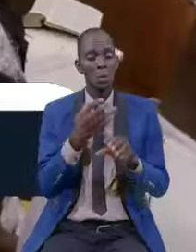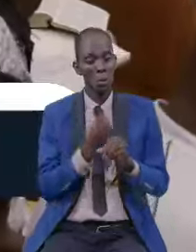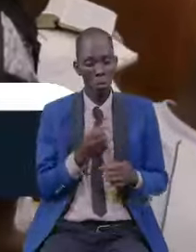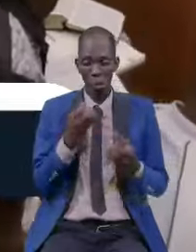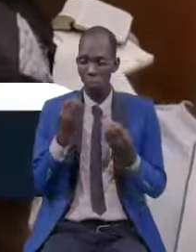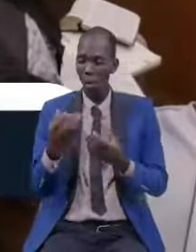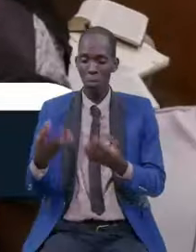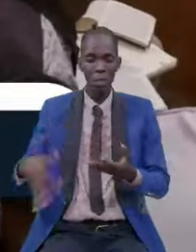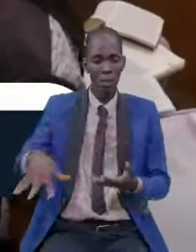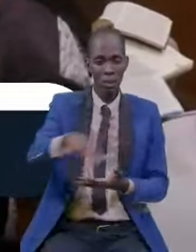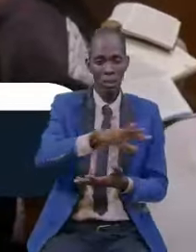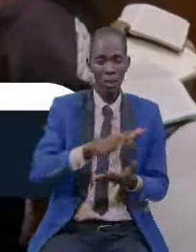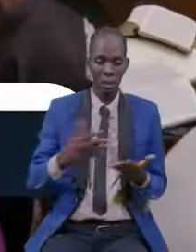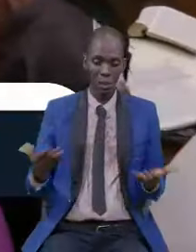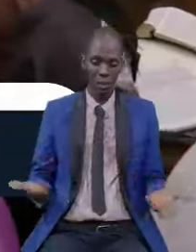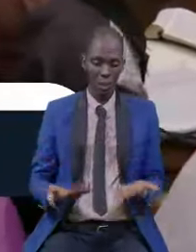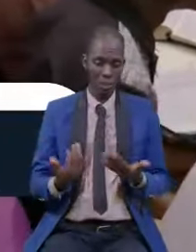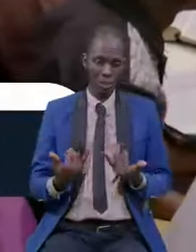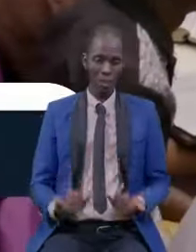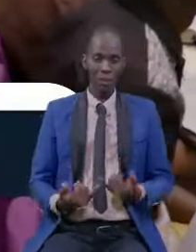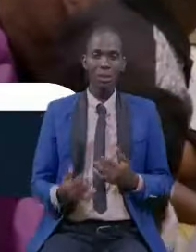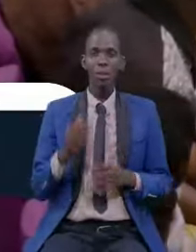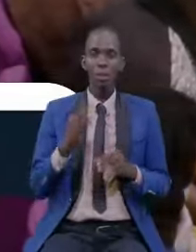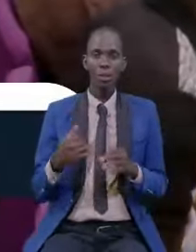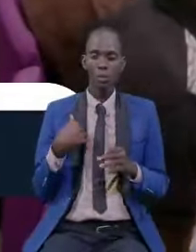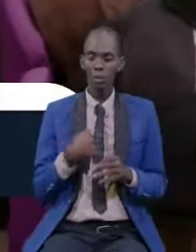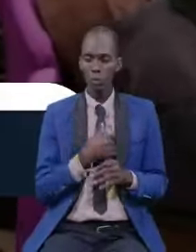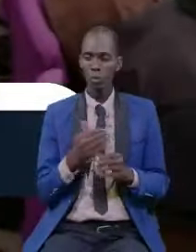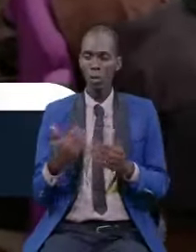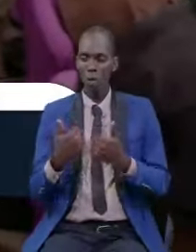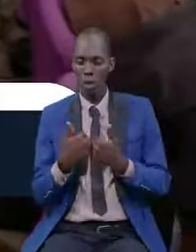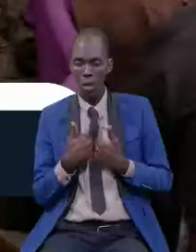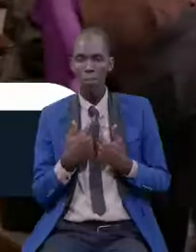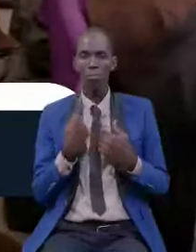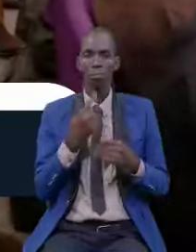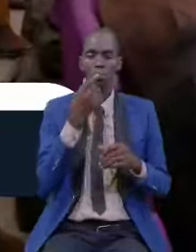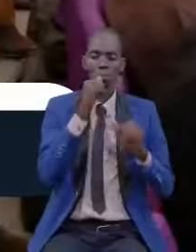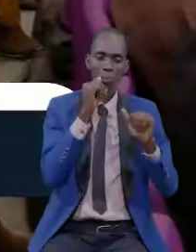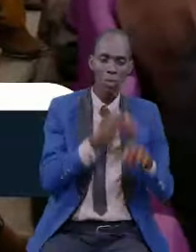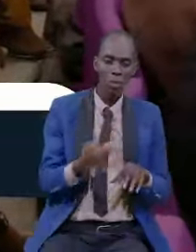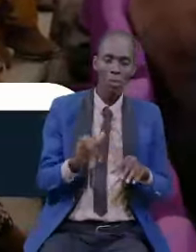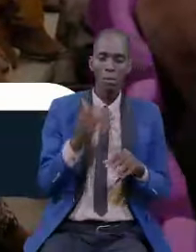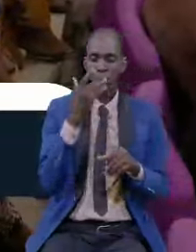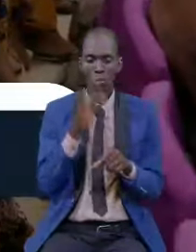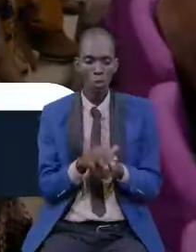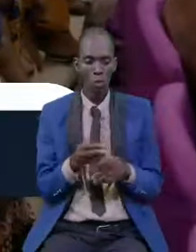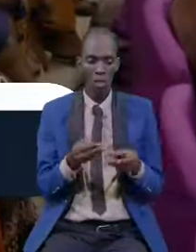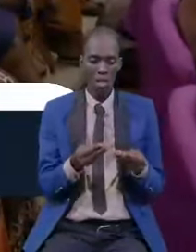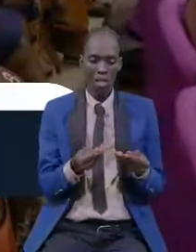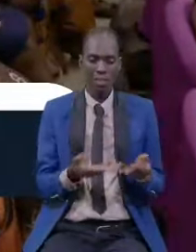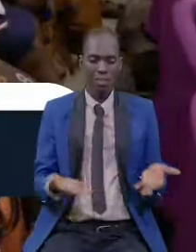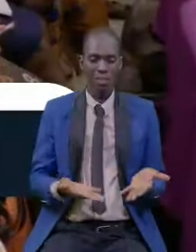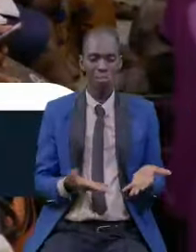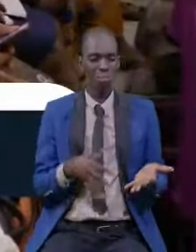here, even if we get and possess the pleasant, the promised land here, there's still a better